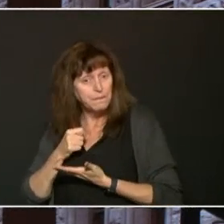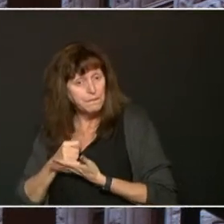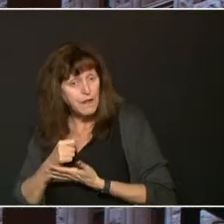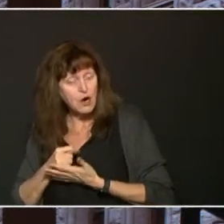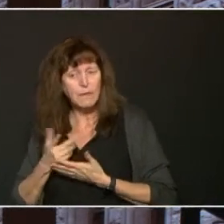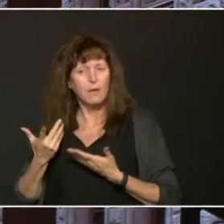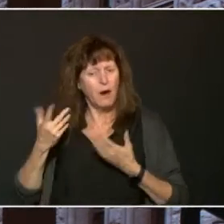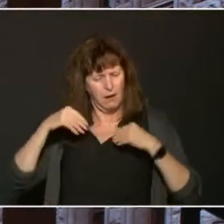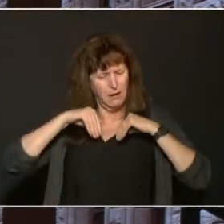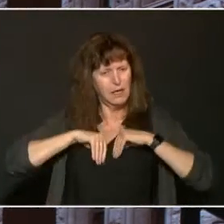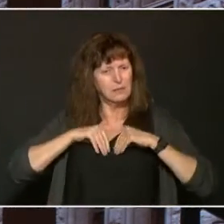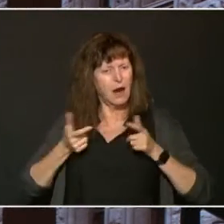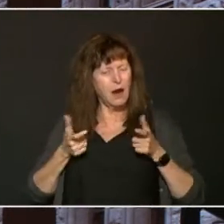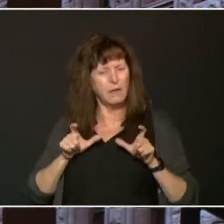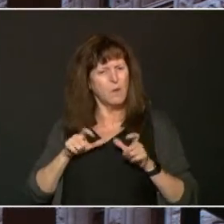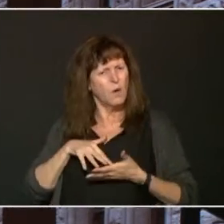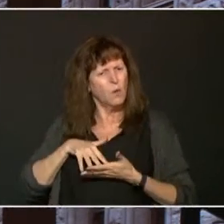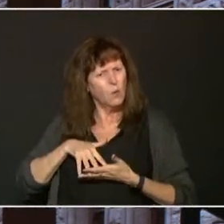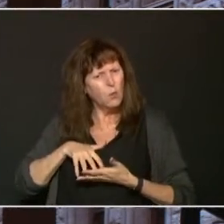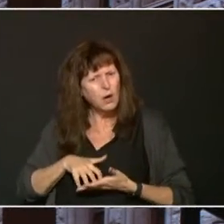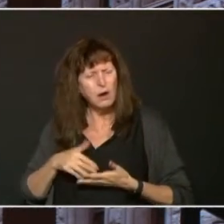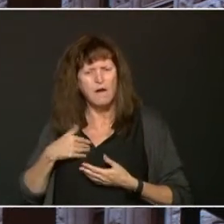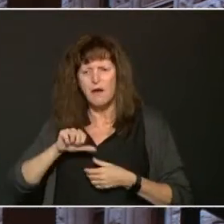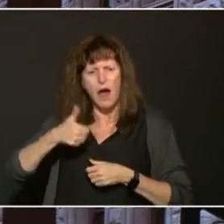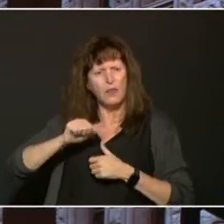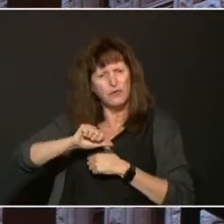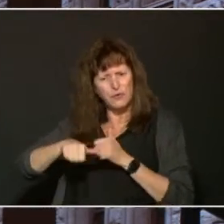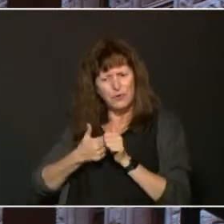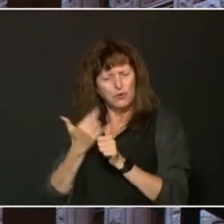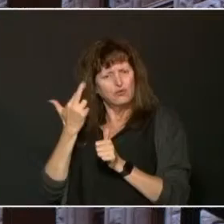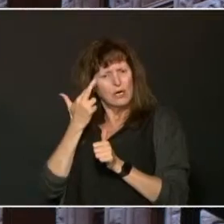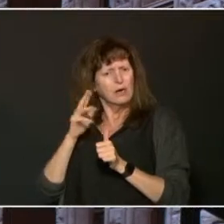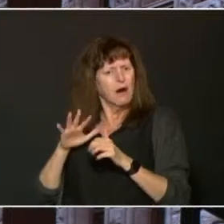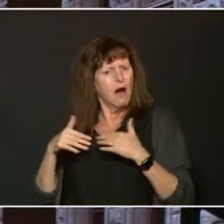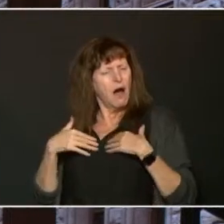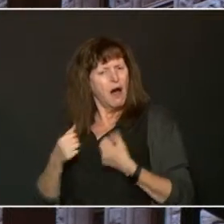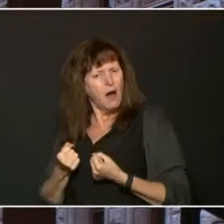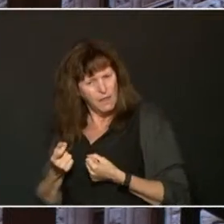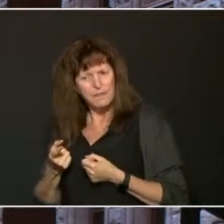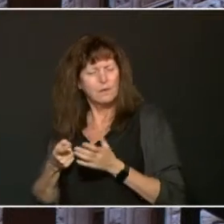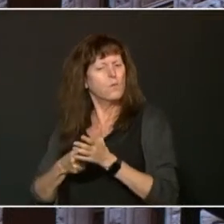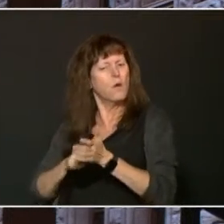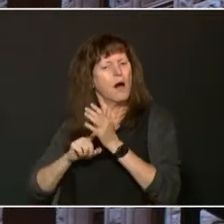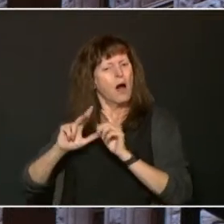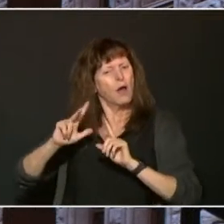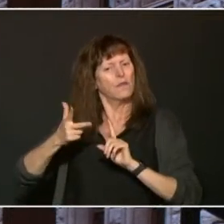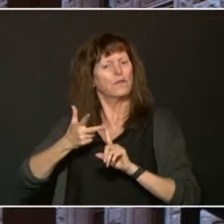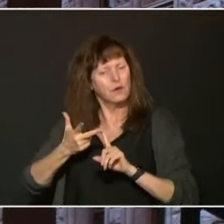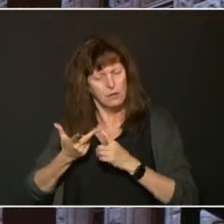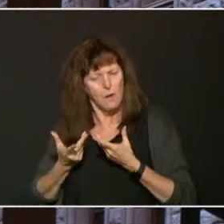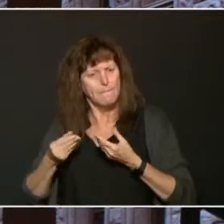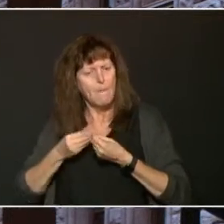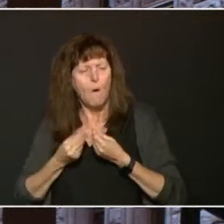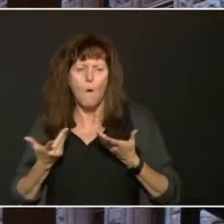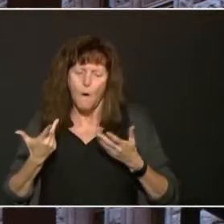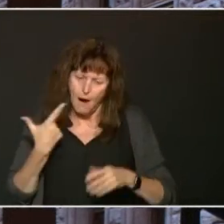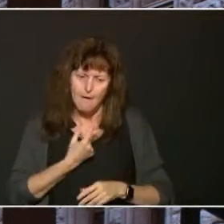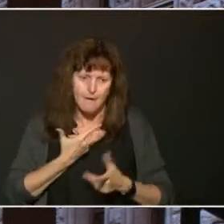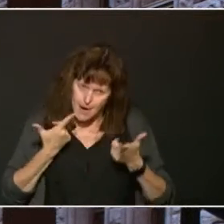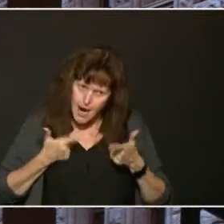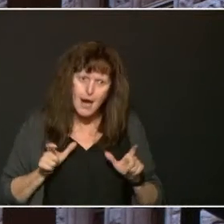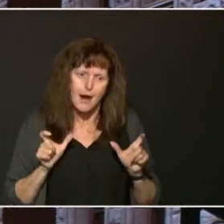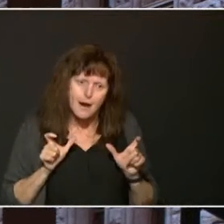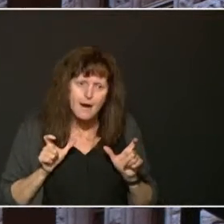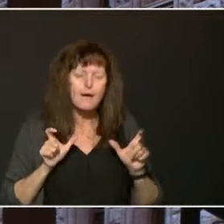are being provided through 2 doses are proving to be long-acting, both cellular immunity and antibody production. So we're not